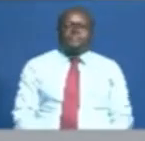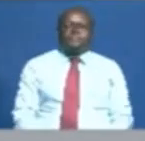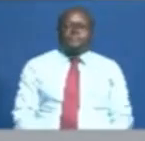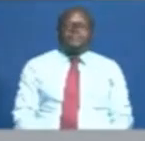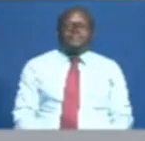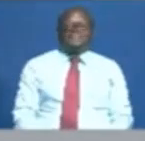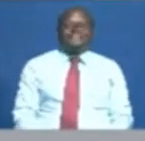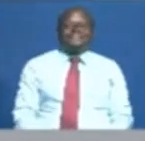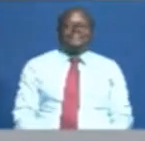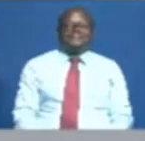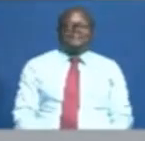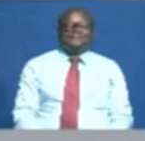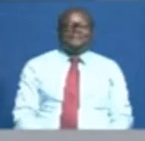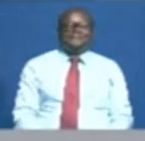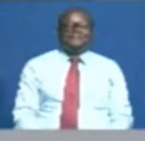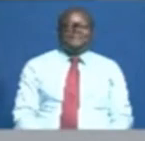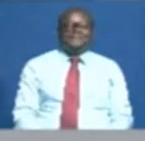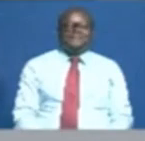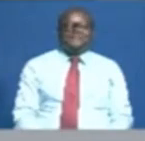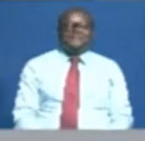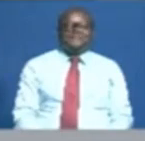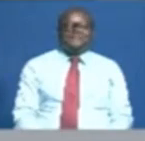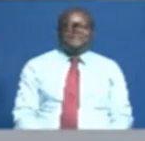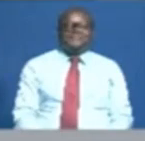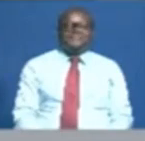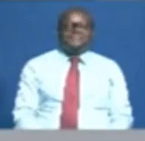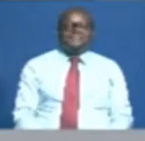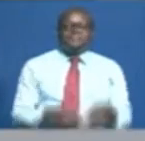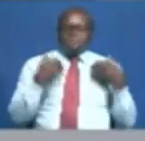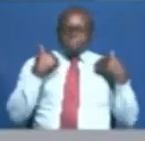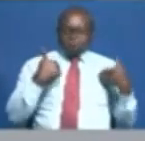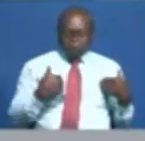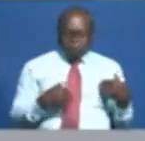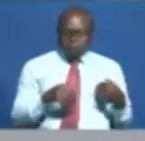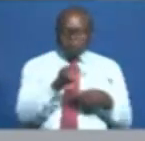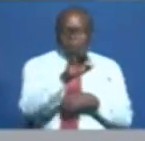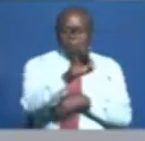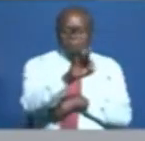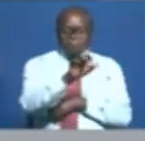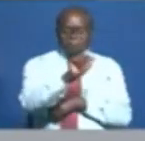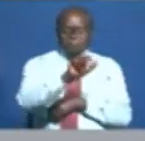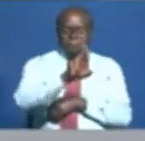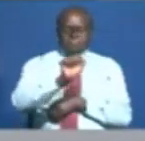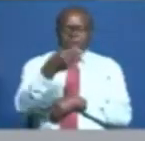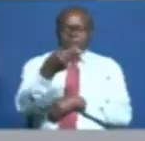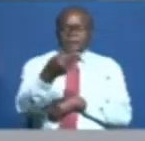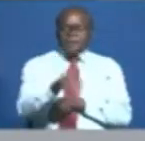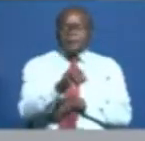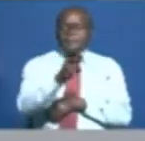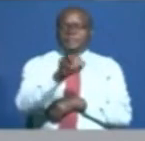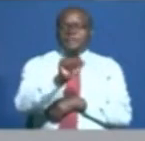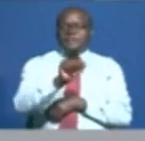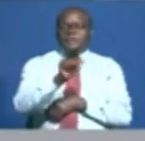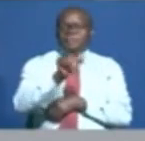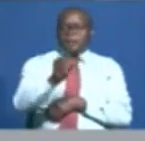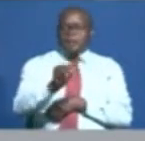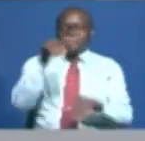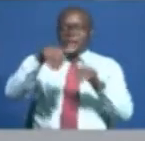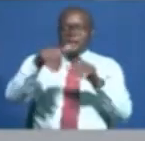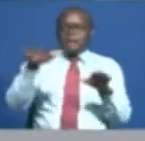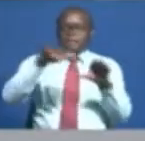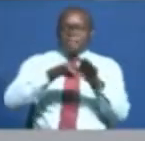This is the camera, okay. I, Farah Maalim, having been elected a member of the National Assembly, do